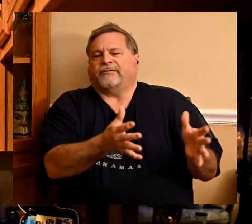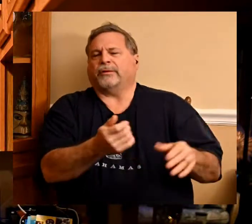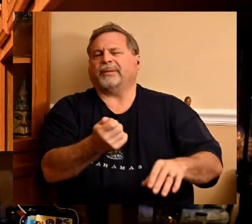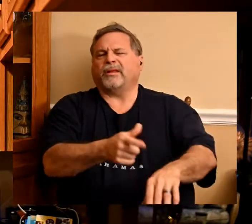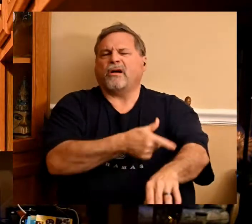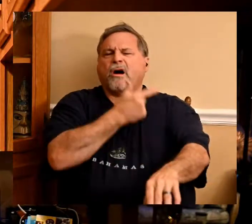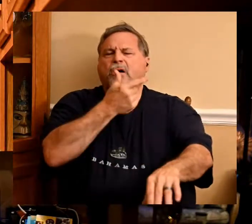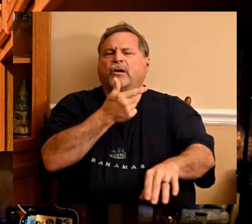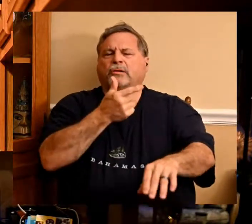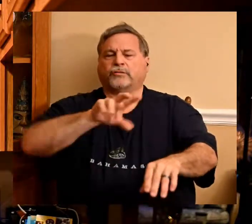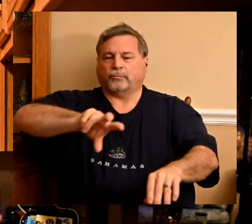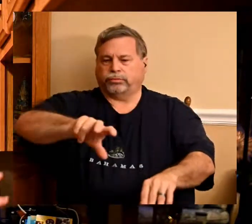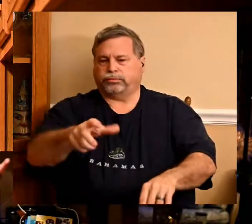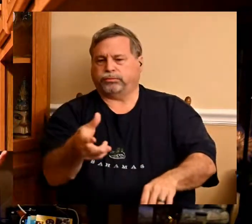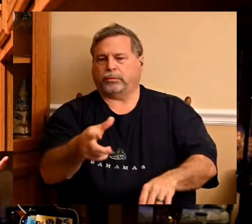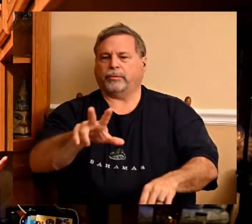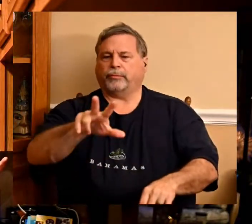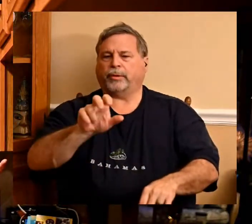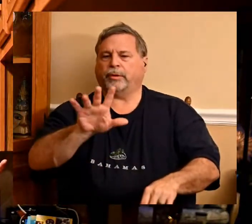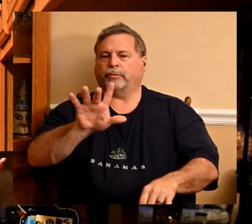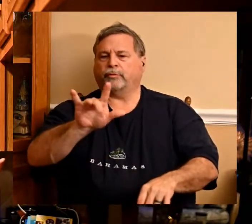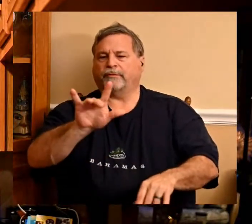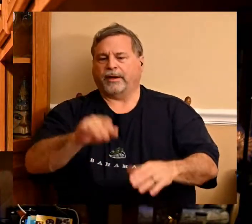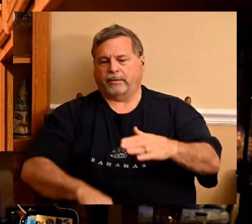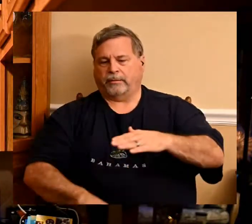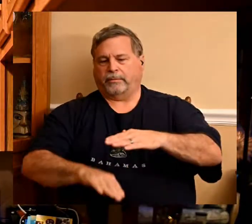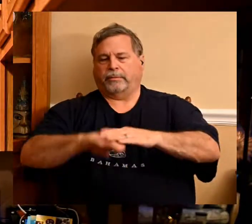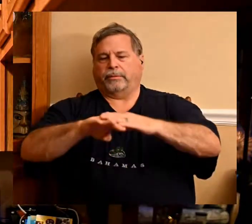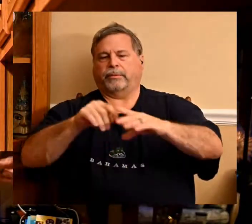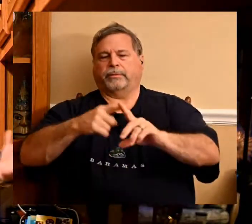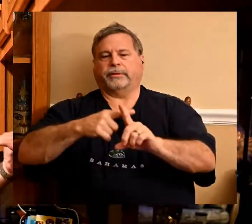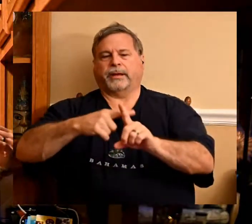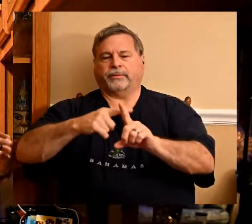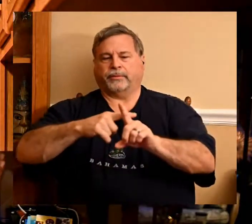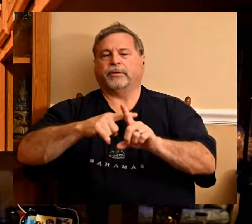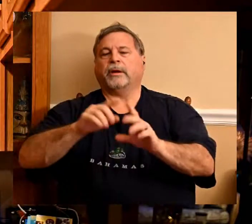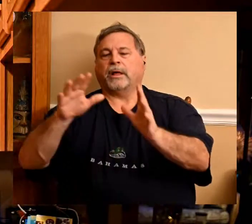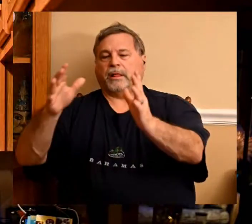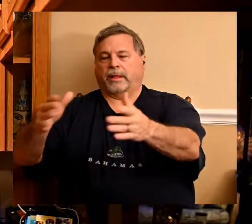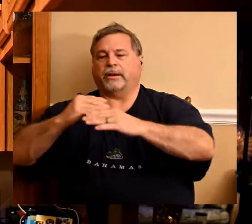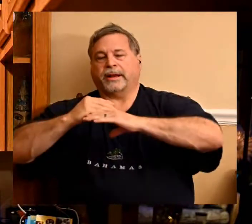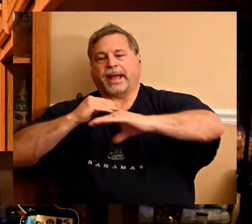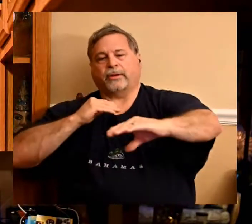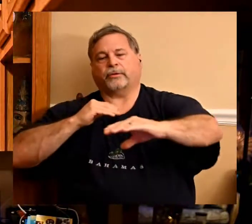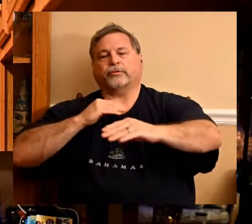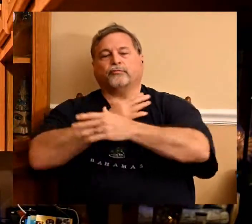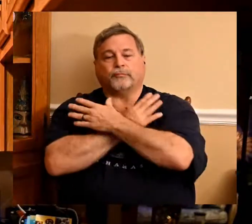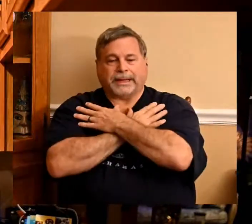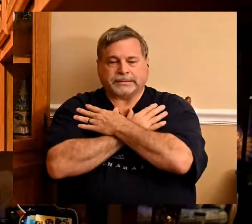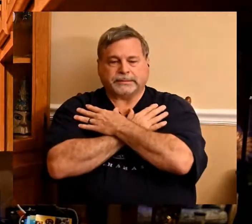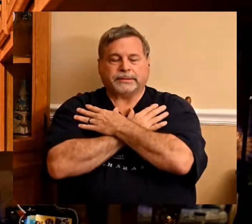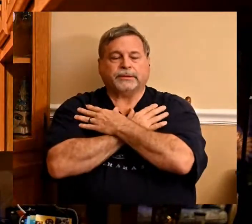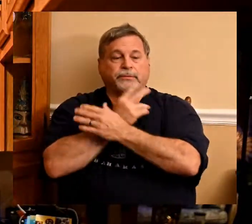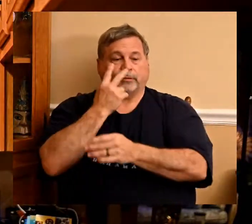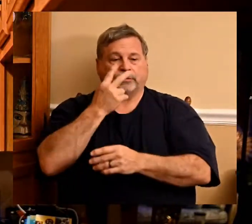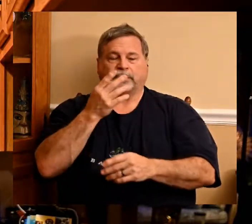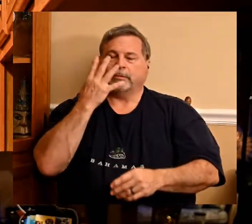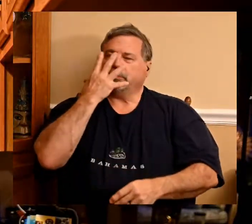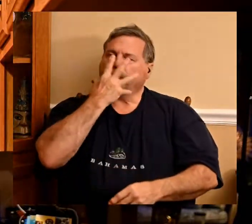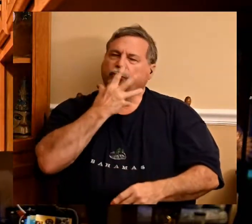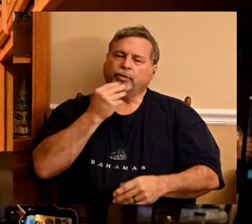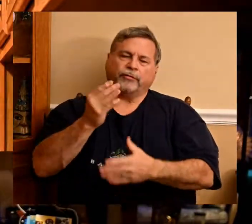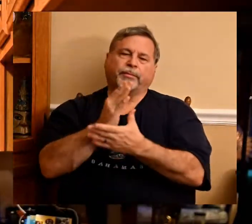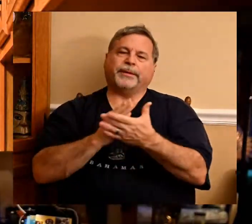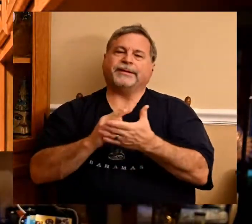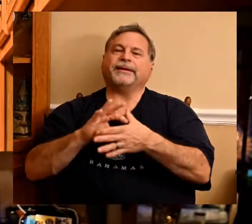about 3.25, let the temperature rise back up, took it out again, let it set on the counter. As you can see, it's a beautiful piece of